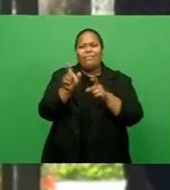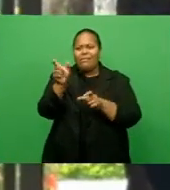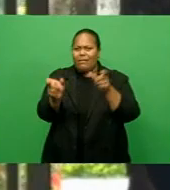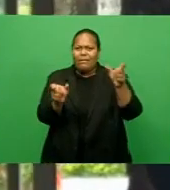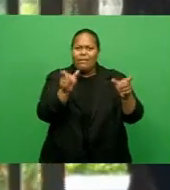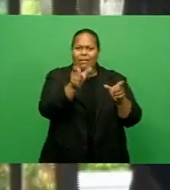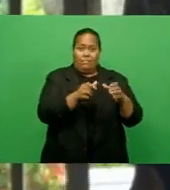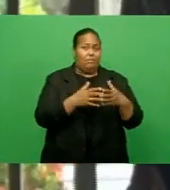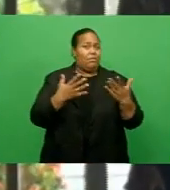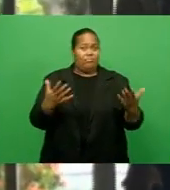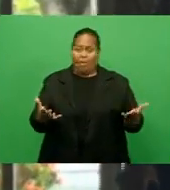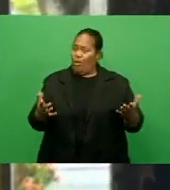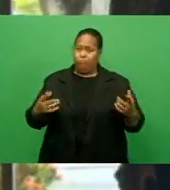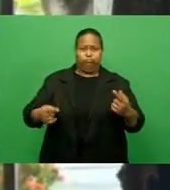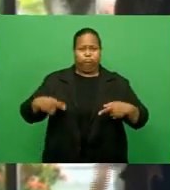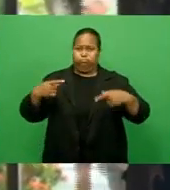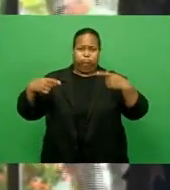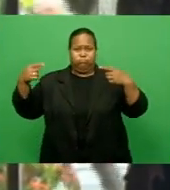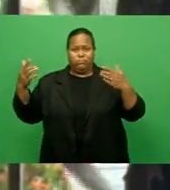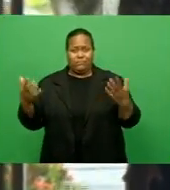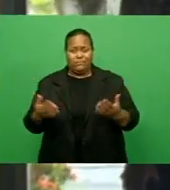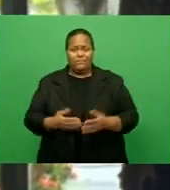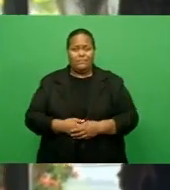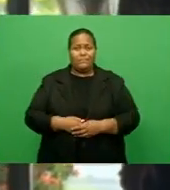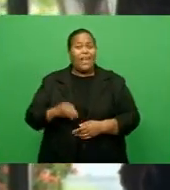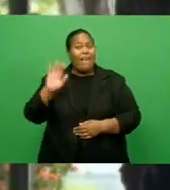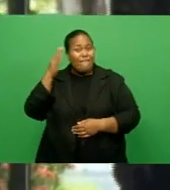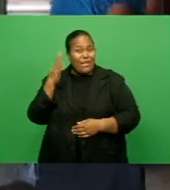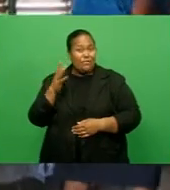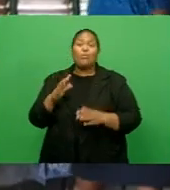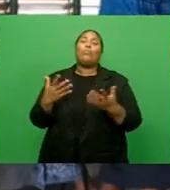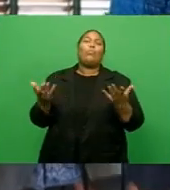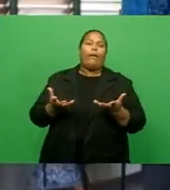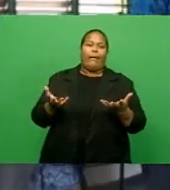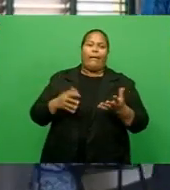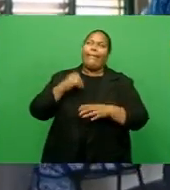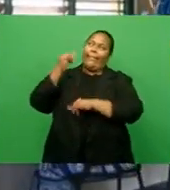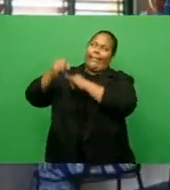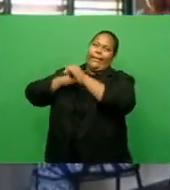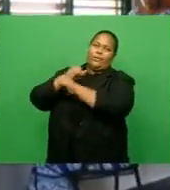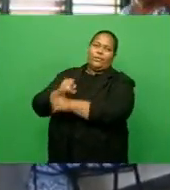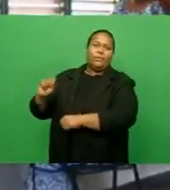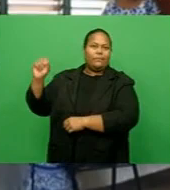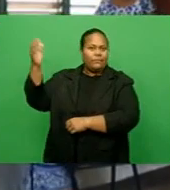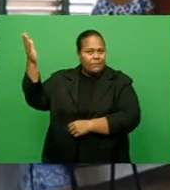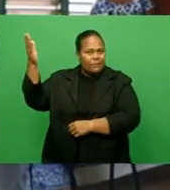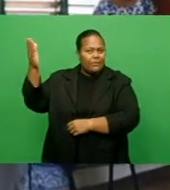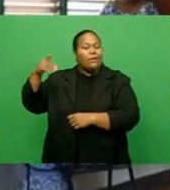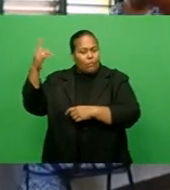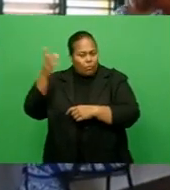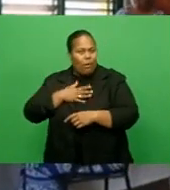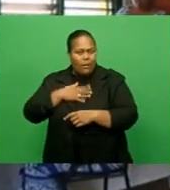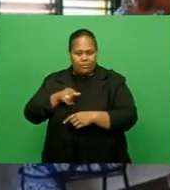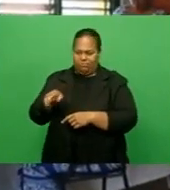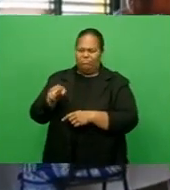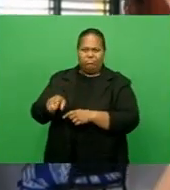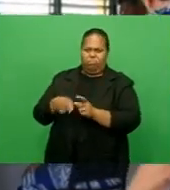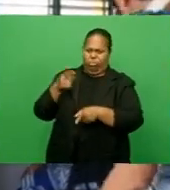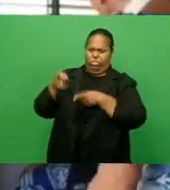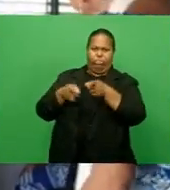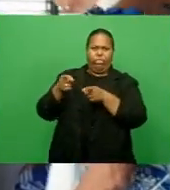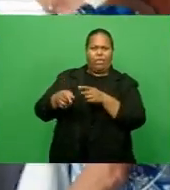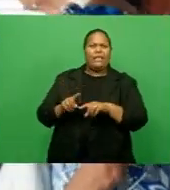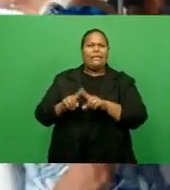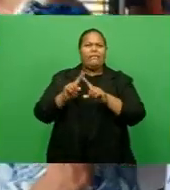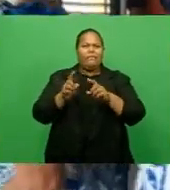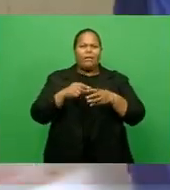in mudslinging. The Facebook page is run from overseas, which is being used to discredit those vying for leadership positions at the upcoming